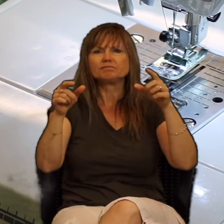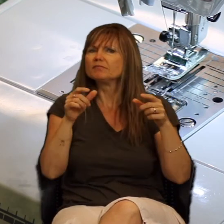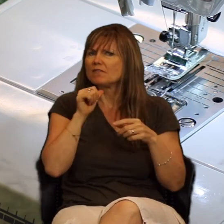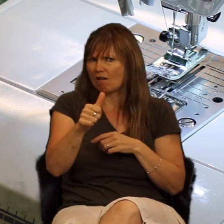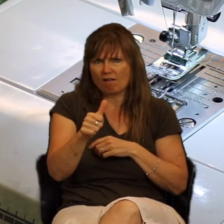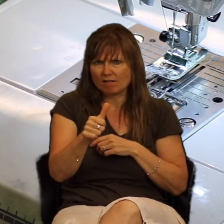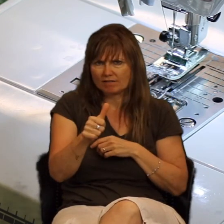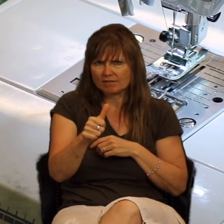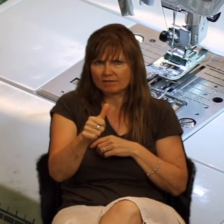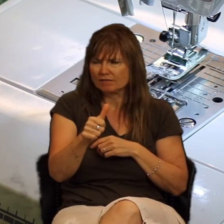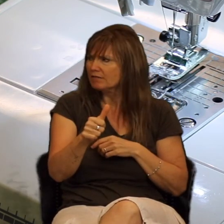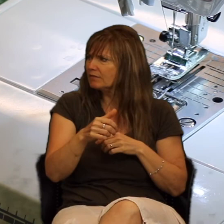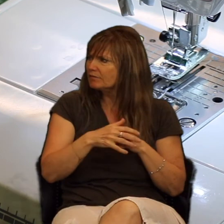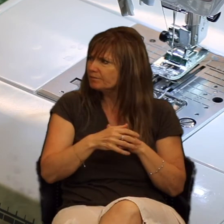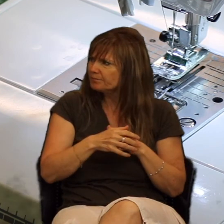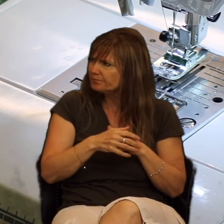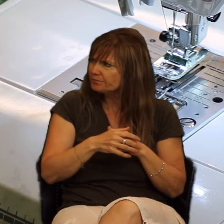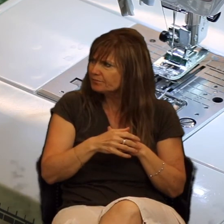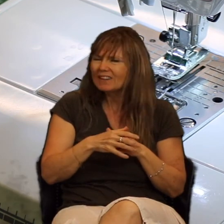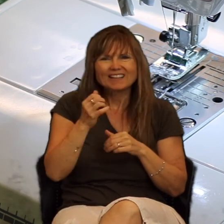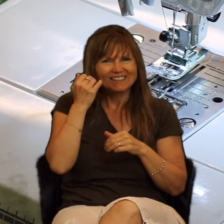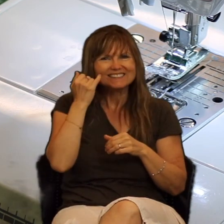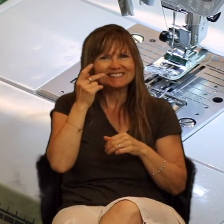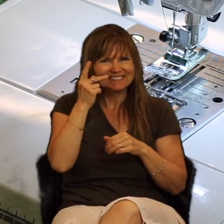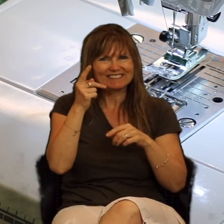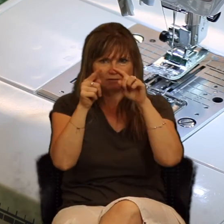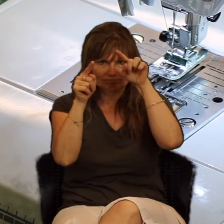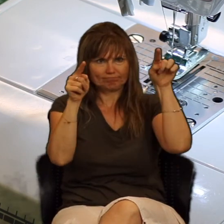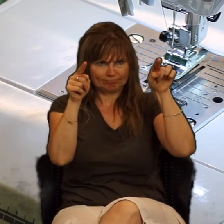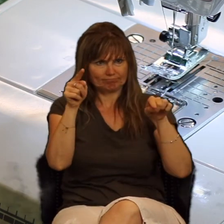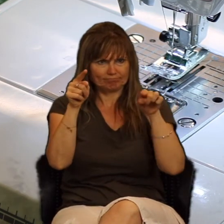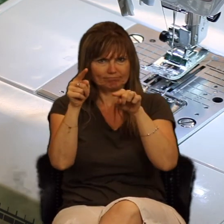rectangular on 3 sides, and then this one's angled.